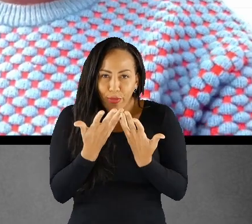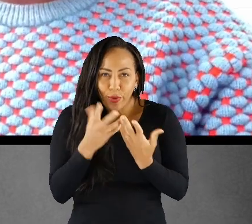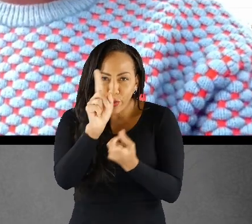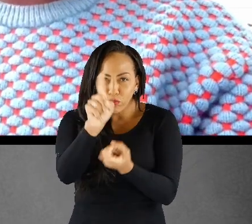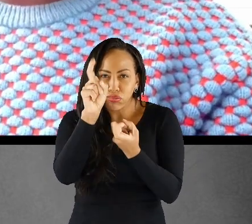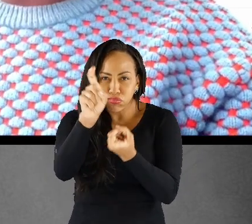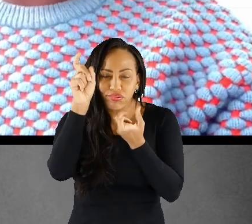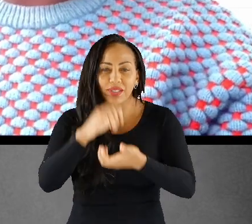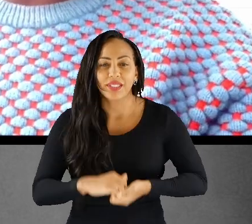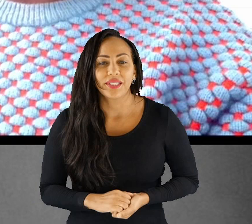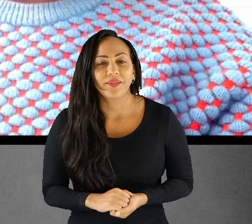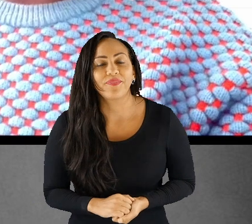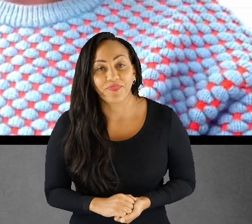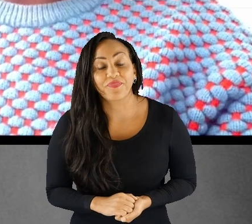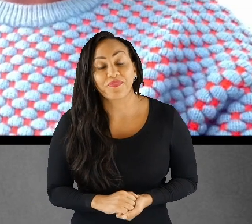through.